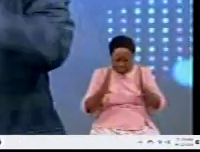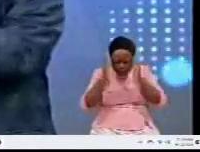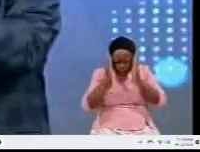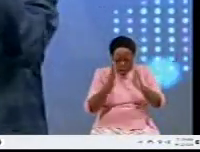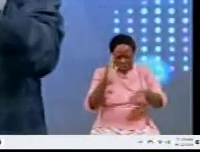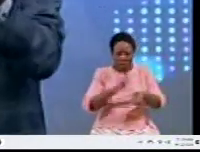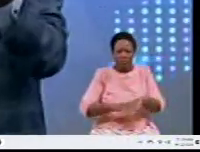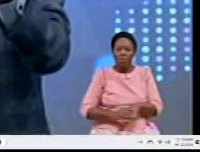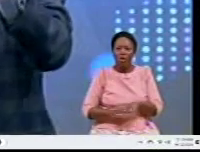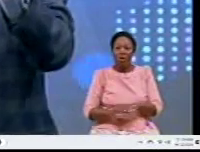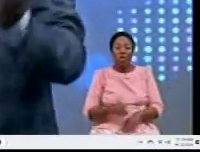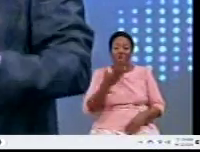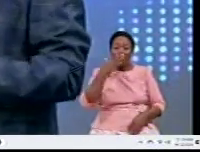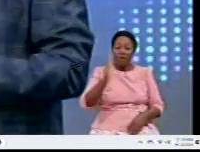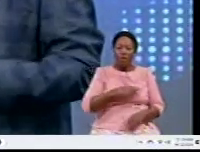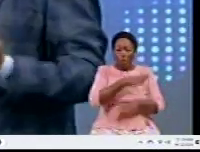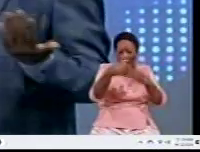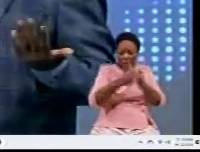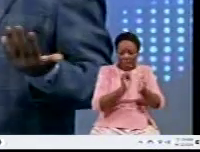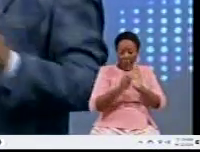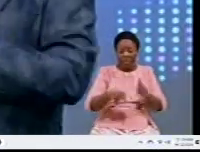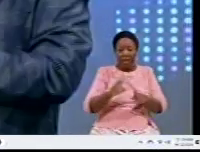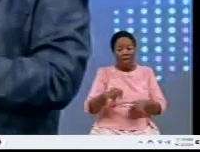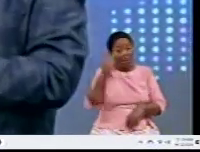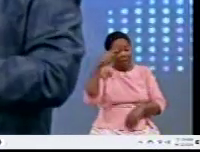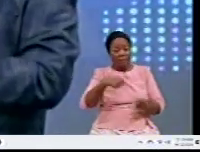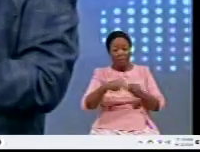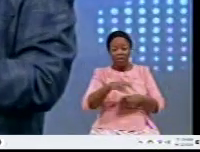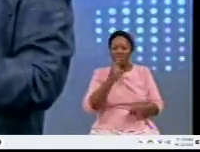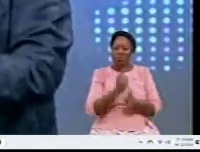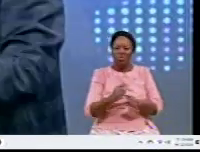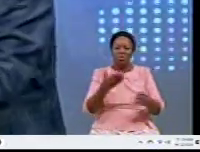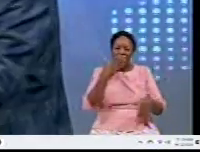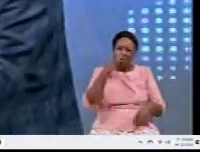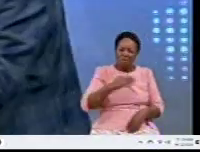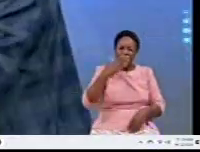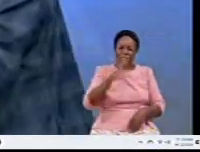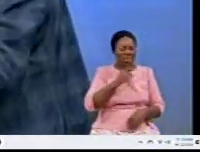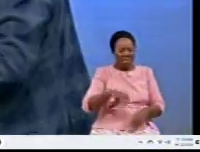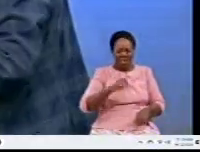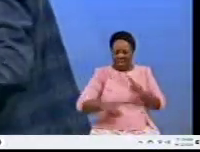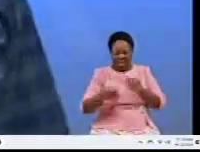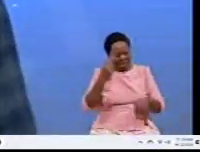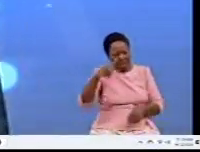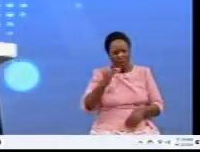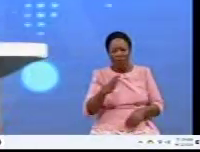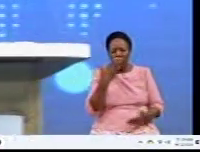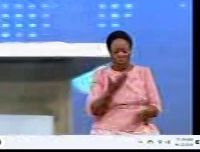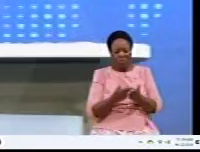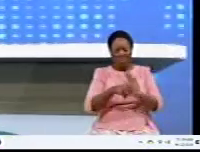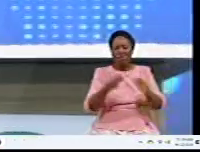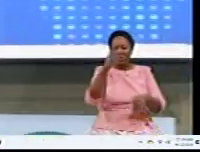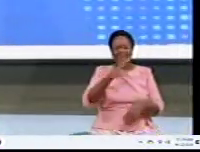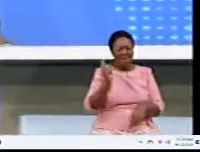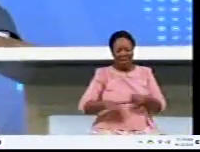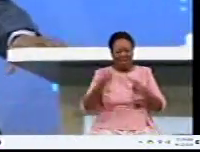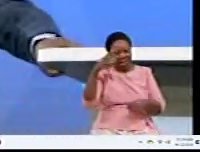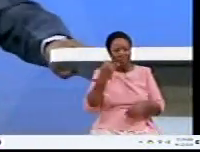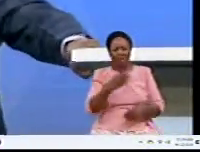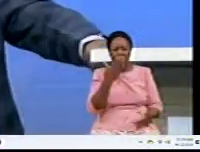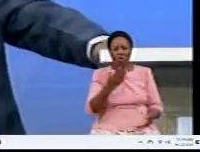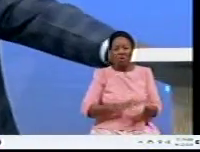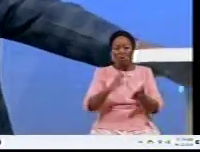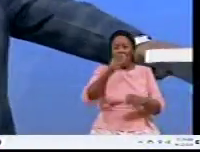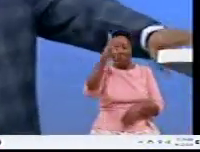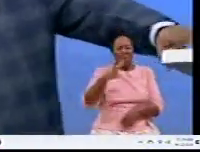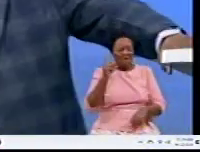evil. All he can think about, he cannot think of the goodness of God. He cannot think of the glory of God. He cannot